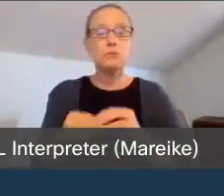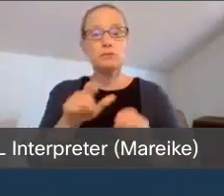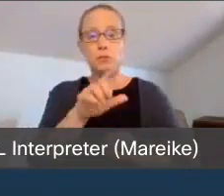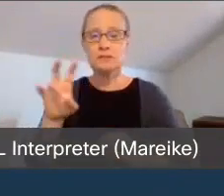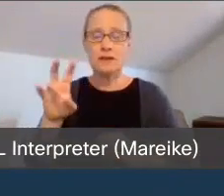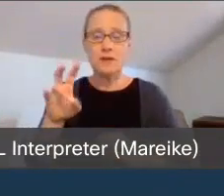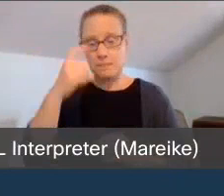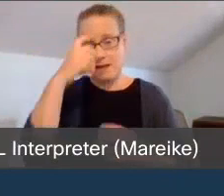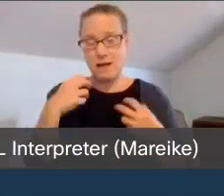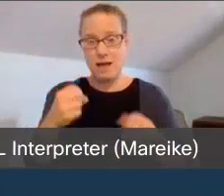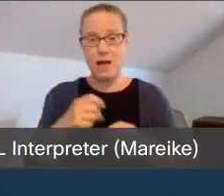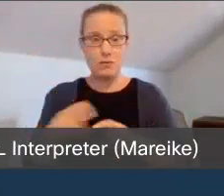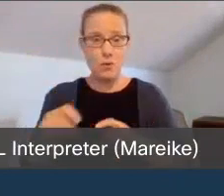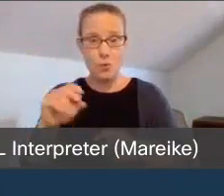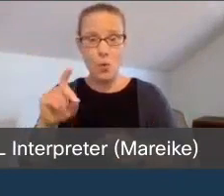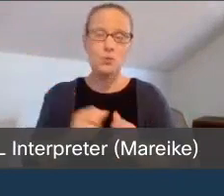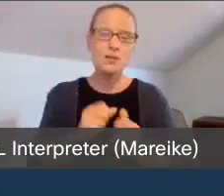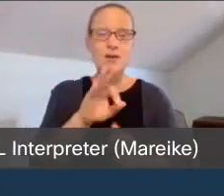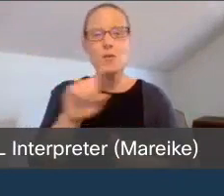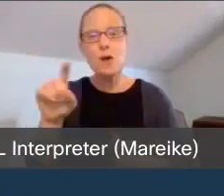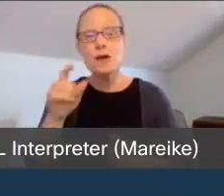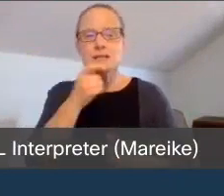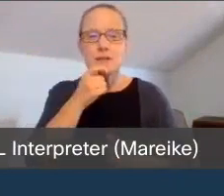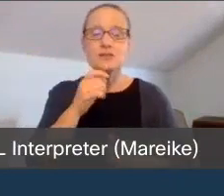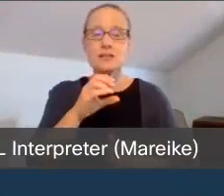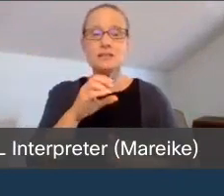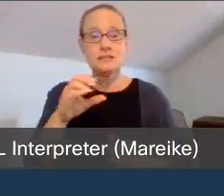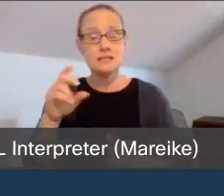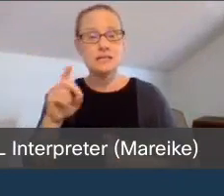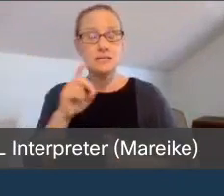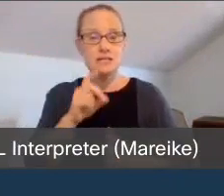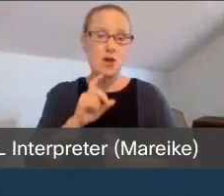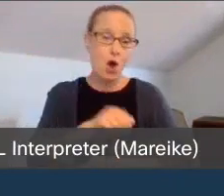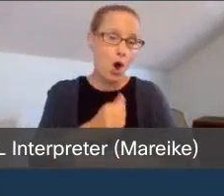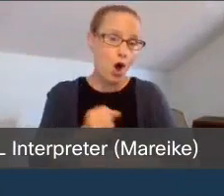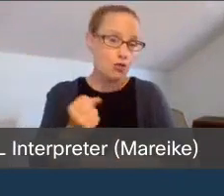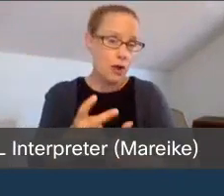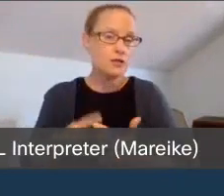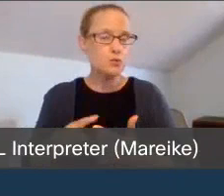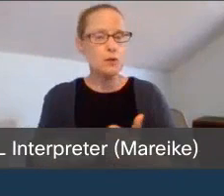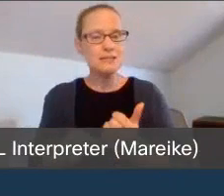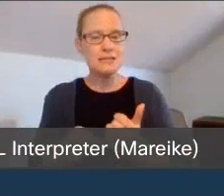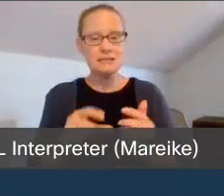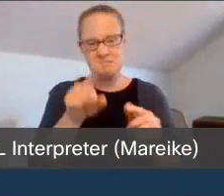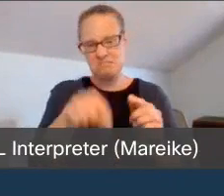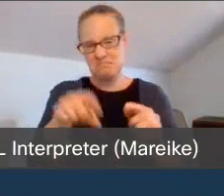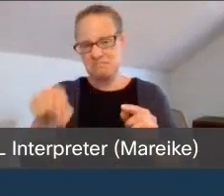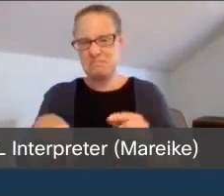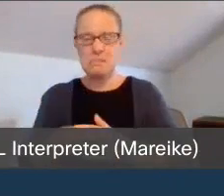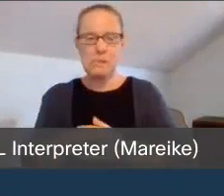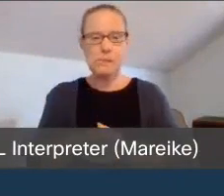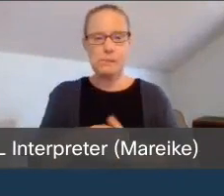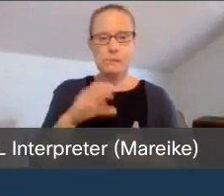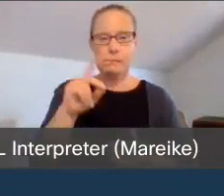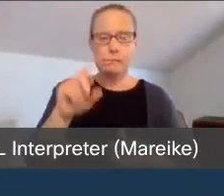call codes with a 911 dispatch, and CCD is authorized to assist on these call codes. I've got our CIT call codes on the